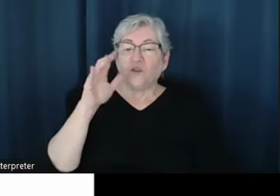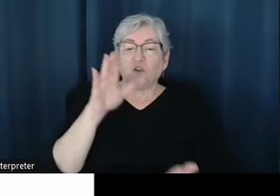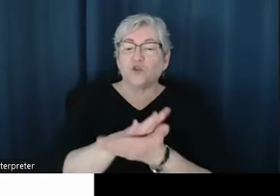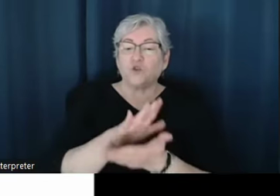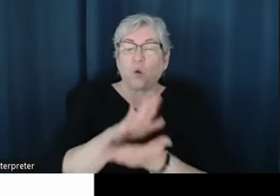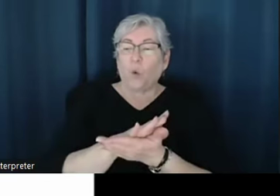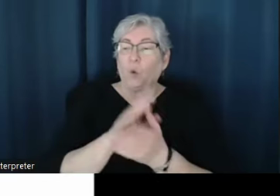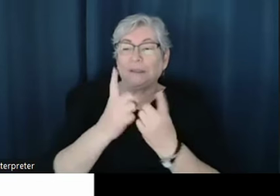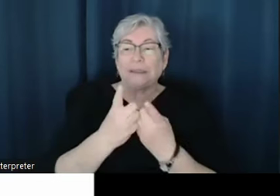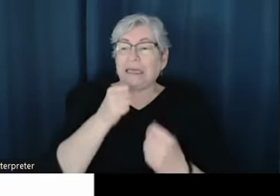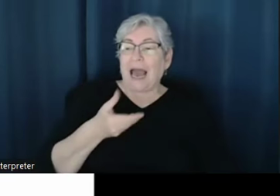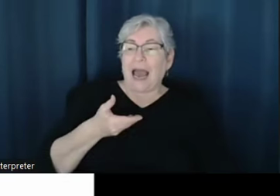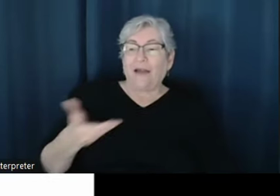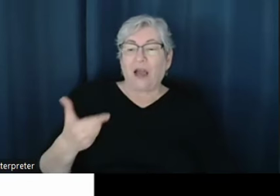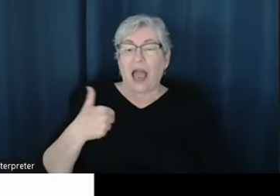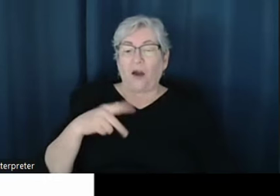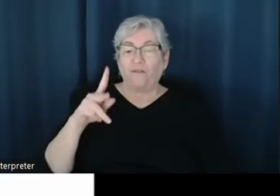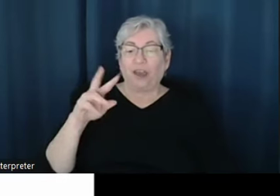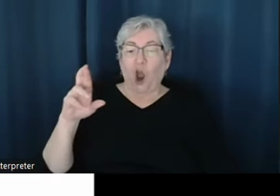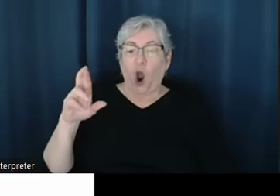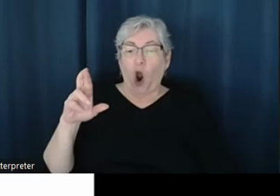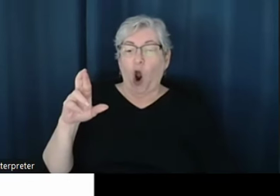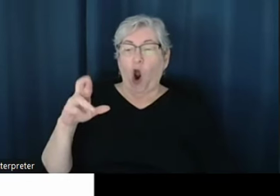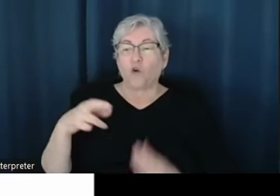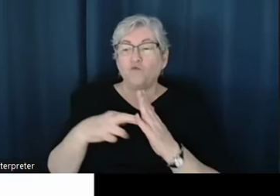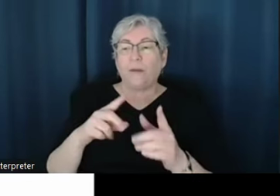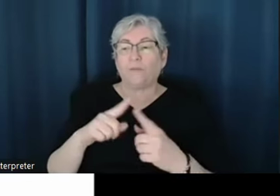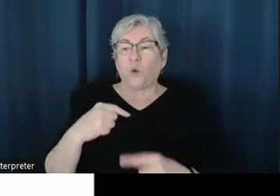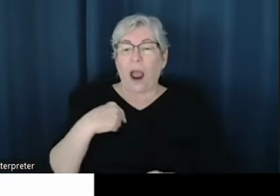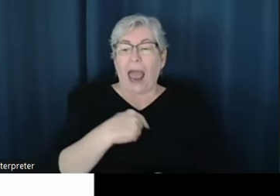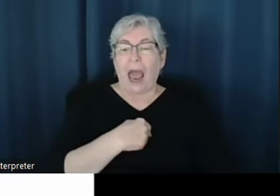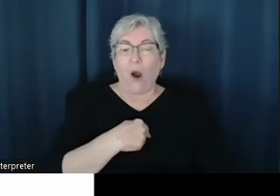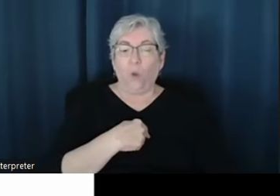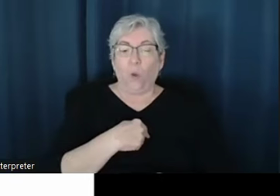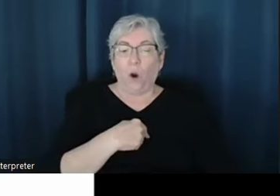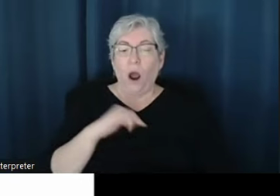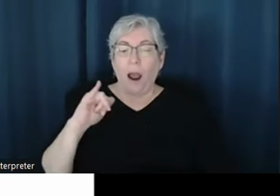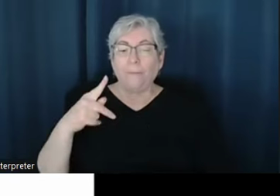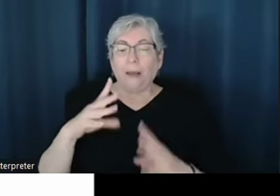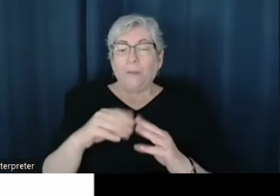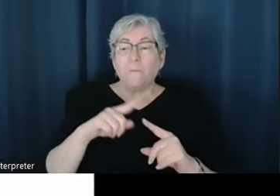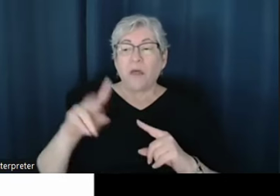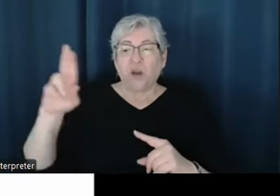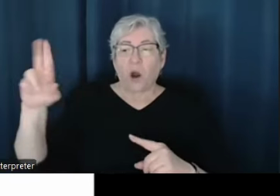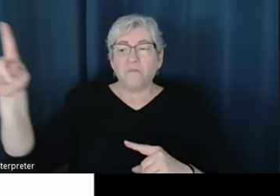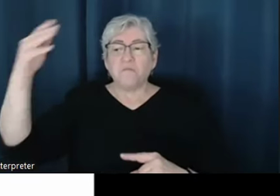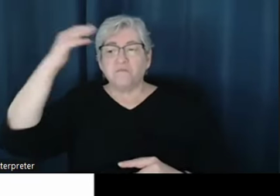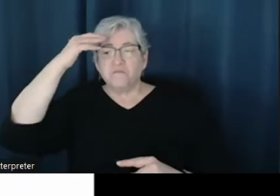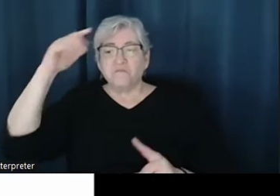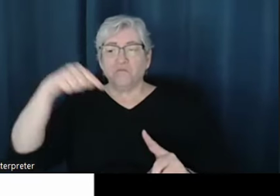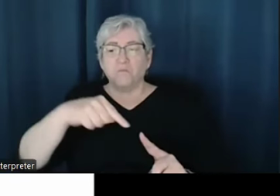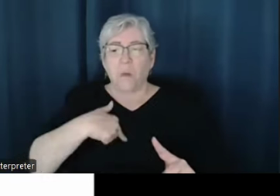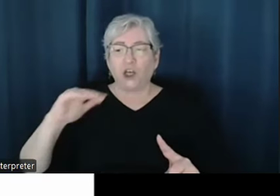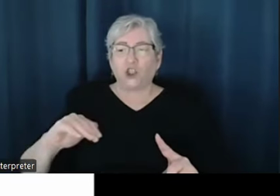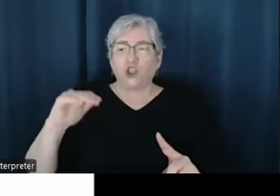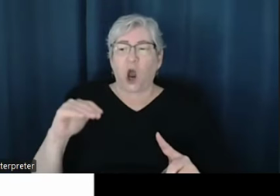invite our VR rep to our IP meeting, but our VR rep is aware of my child and their needs, is